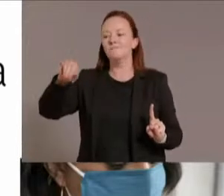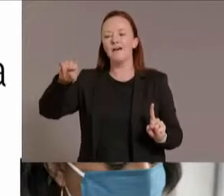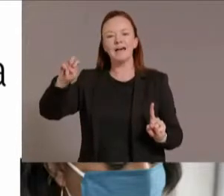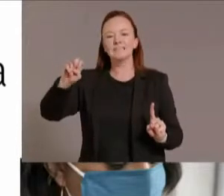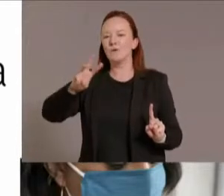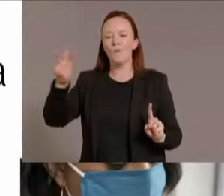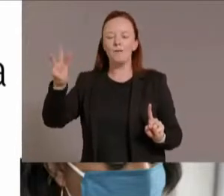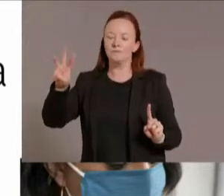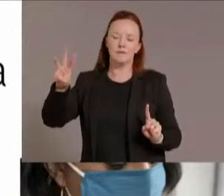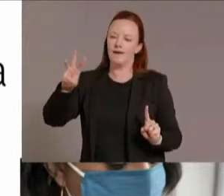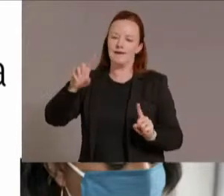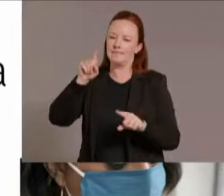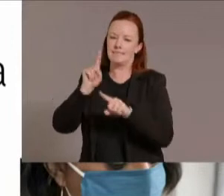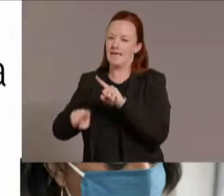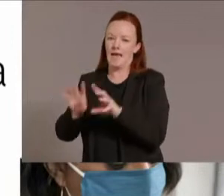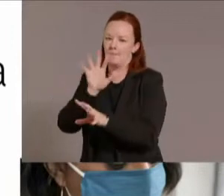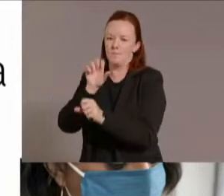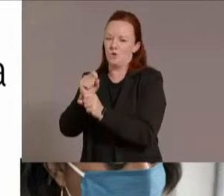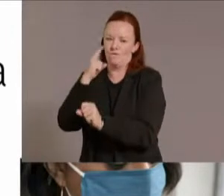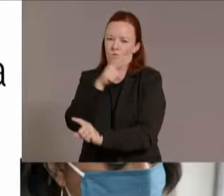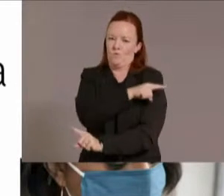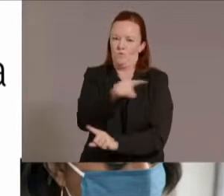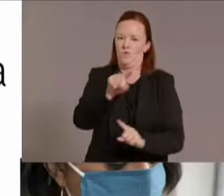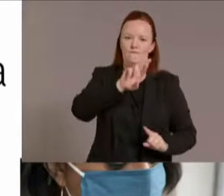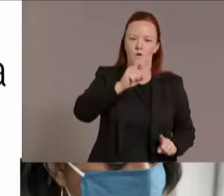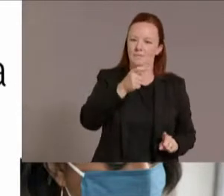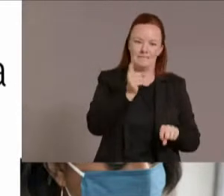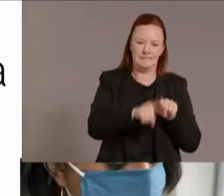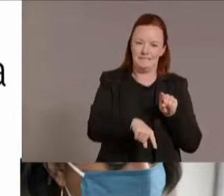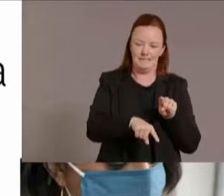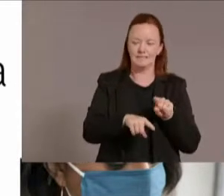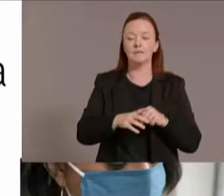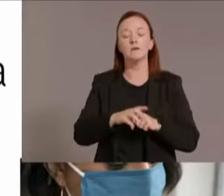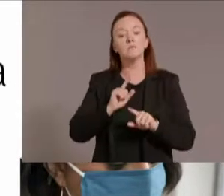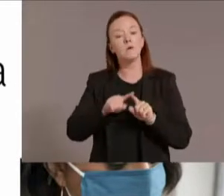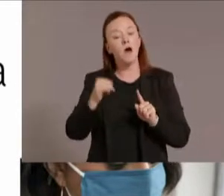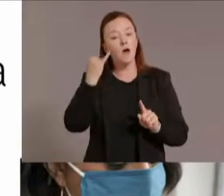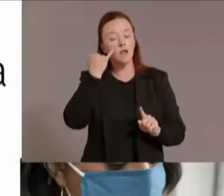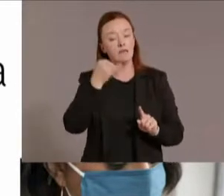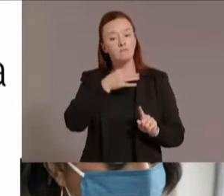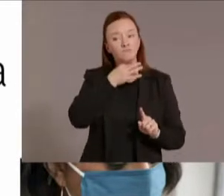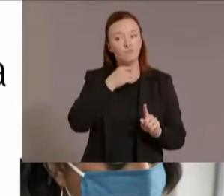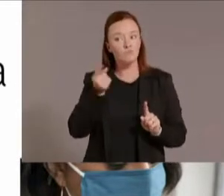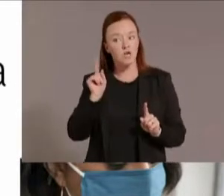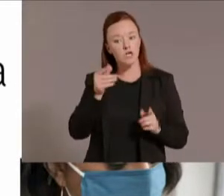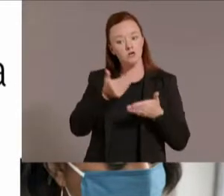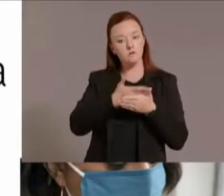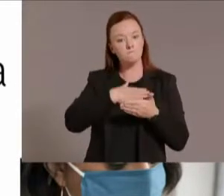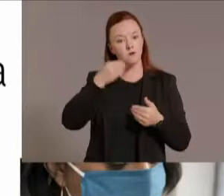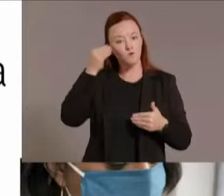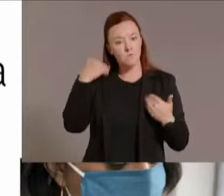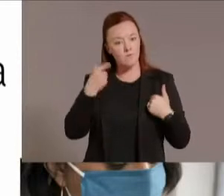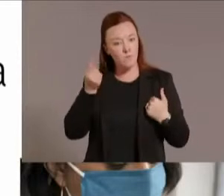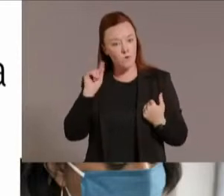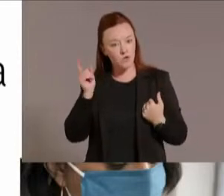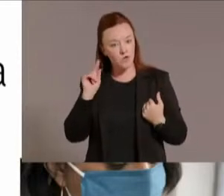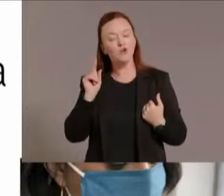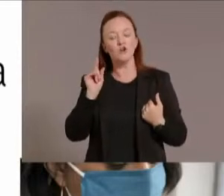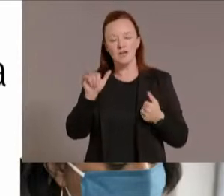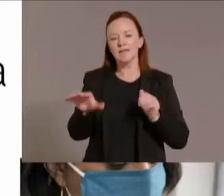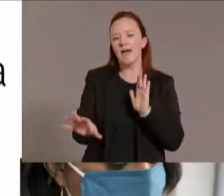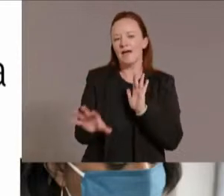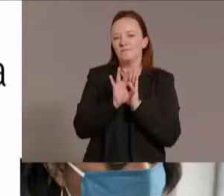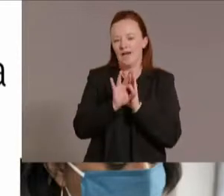podvaccine.azdhs.gov. However, if you are looking for a pharmacy close to you to get vaccinated, you can find those pharmacy